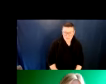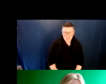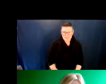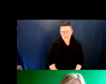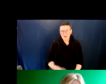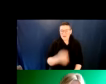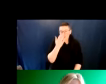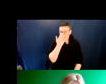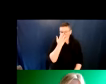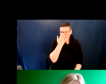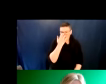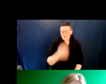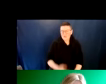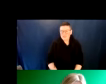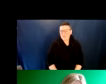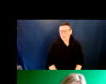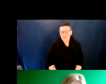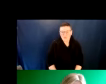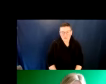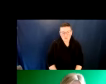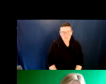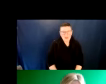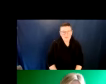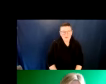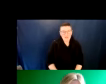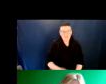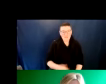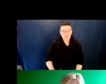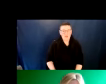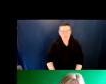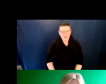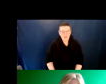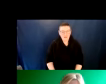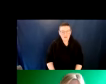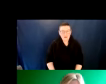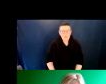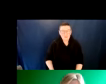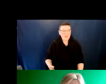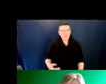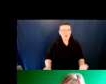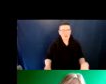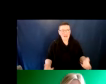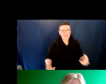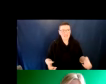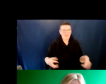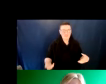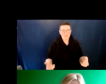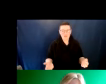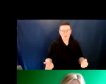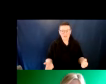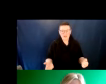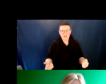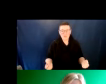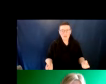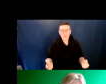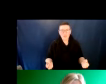unless you know it's there. So for example, the metaphor, life is a journey. I mean, maybe you've heard that idea, life is a journey,